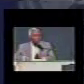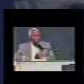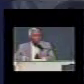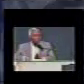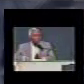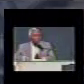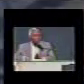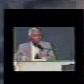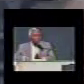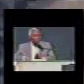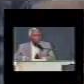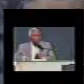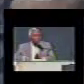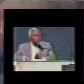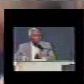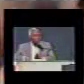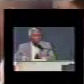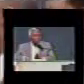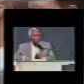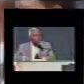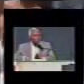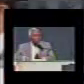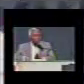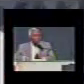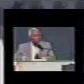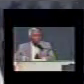say it from the Lord.